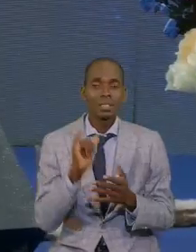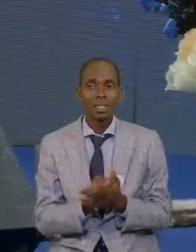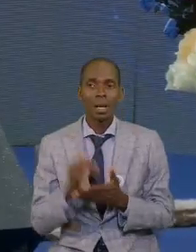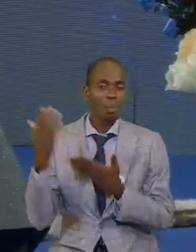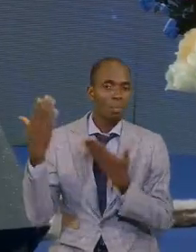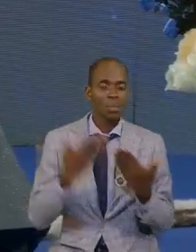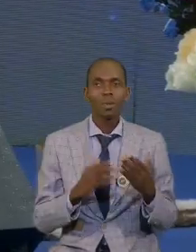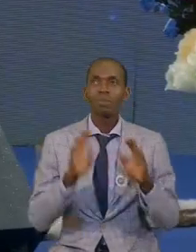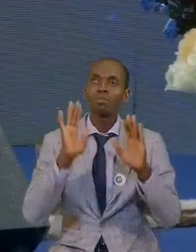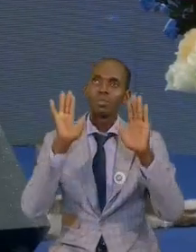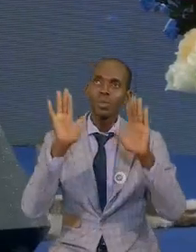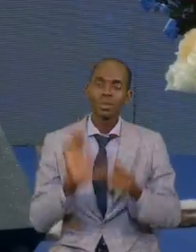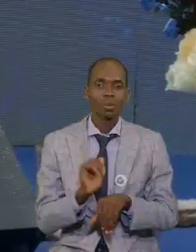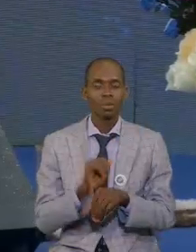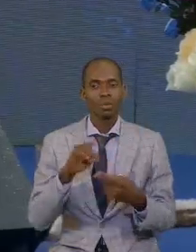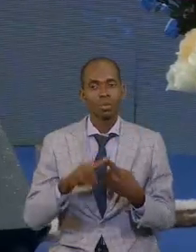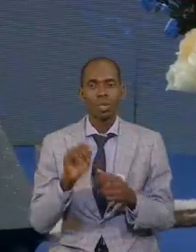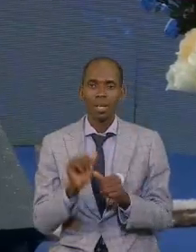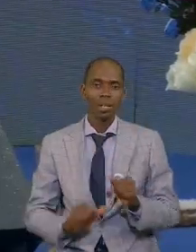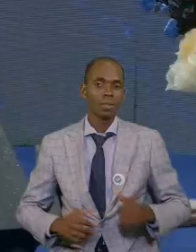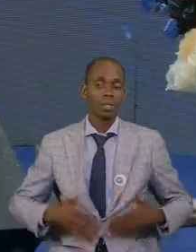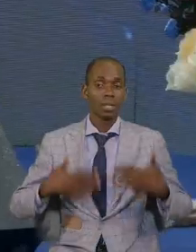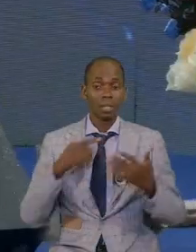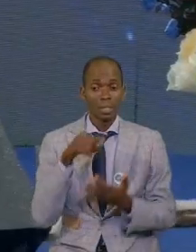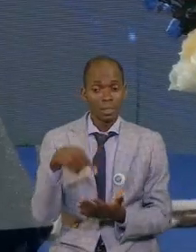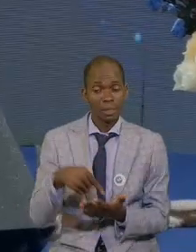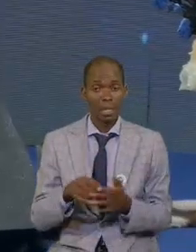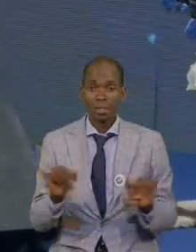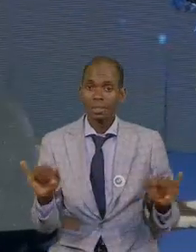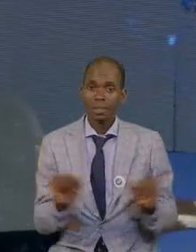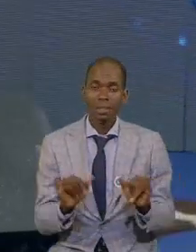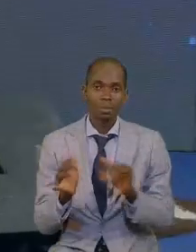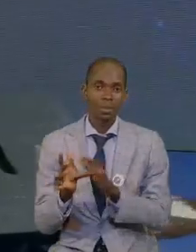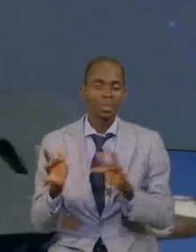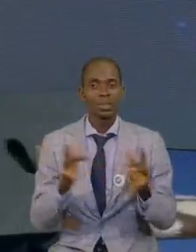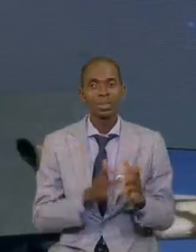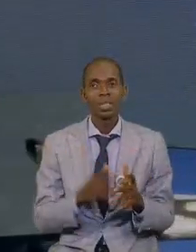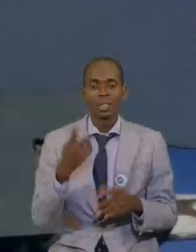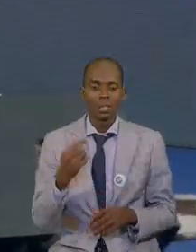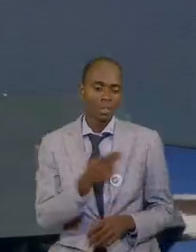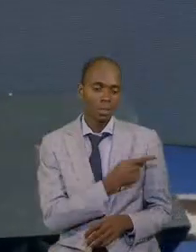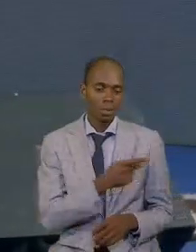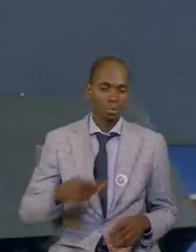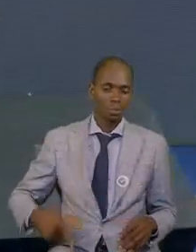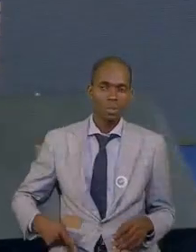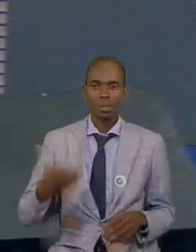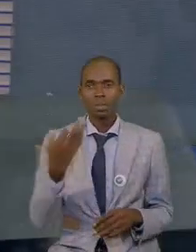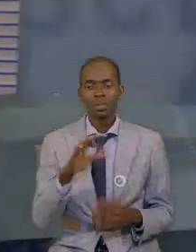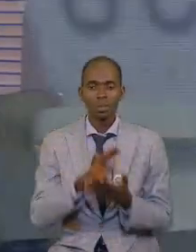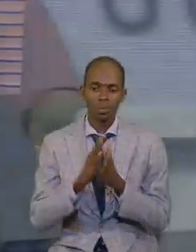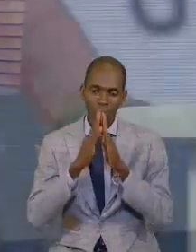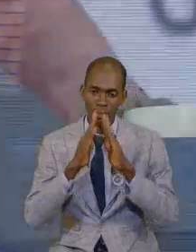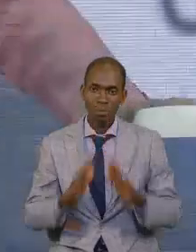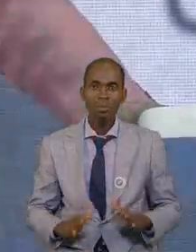life. The same Jesus, the Prince of Peace, that has